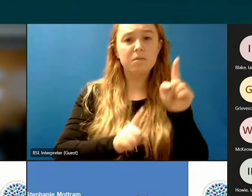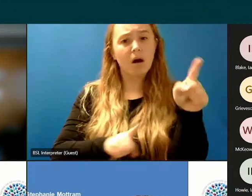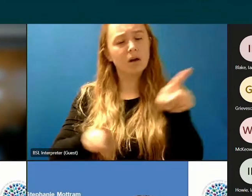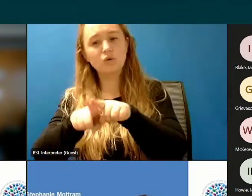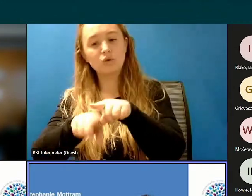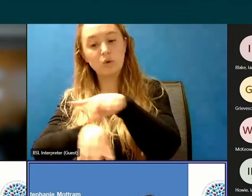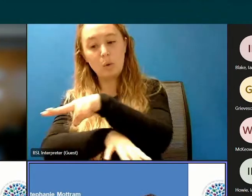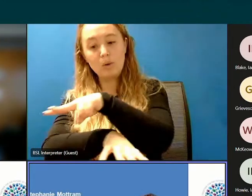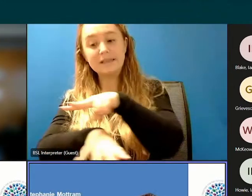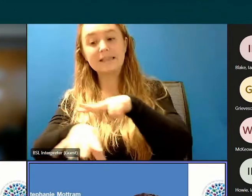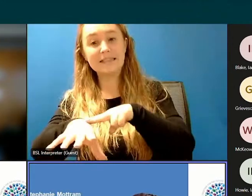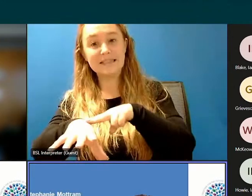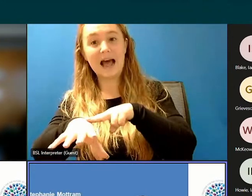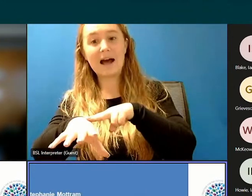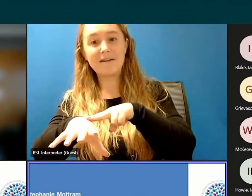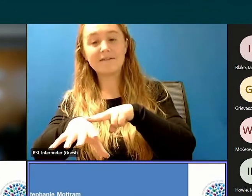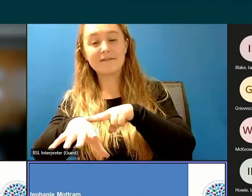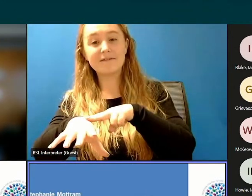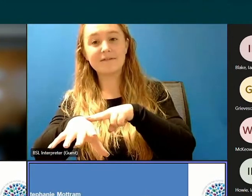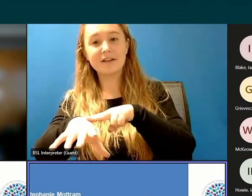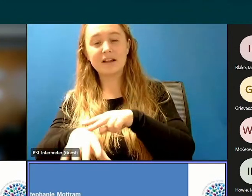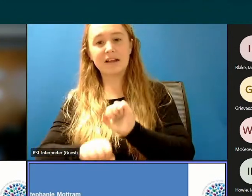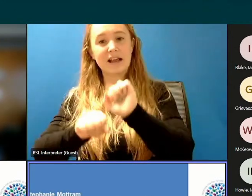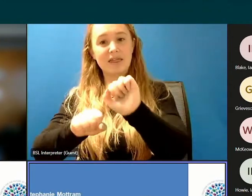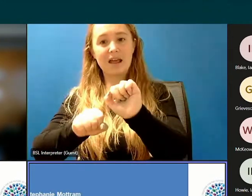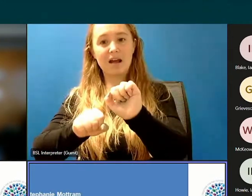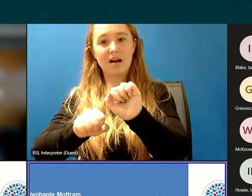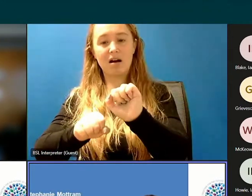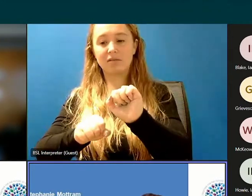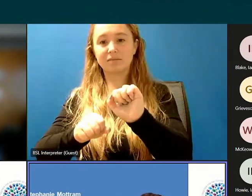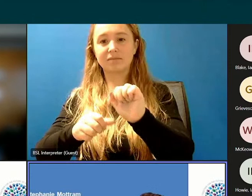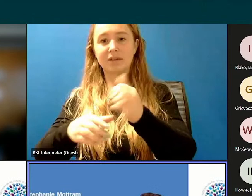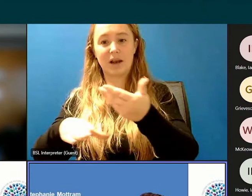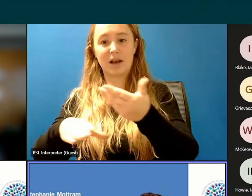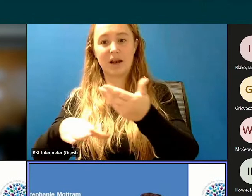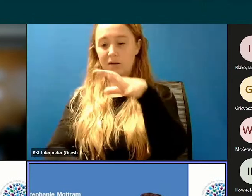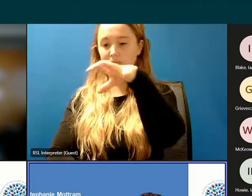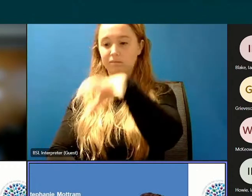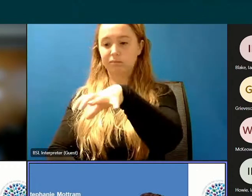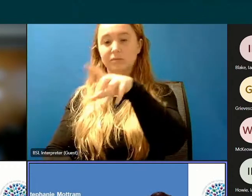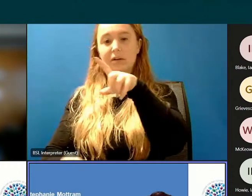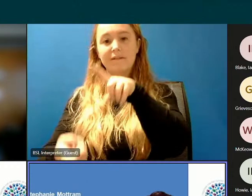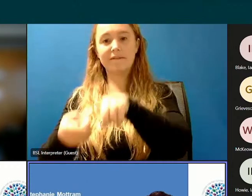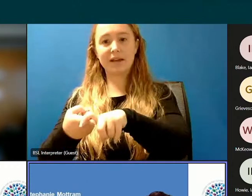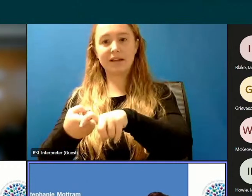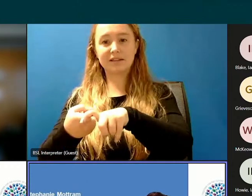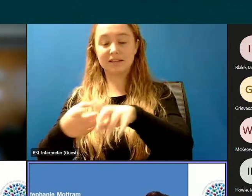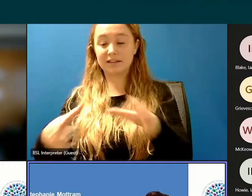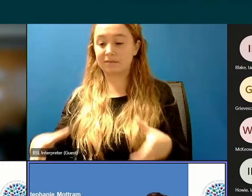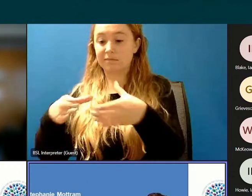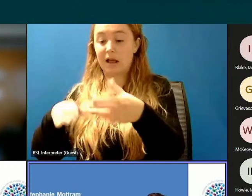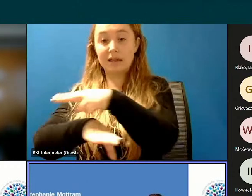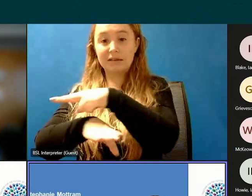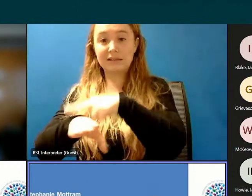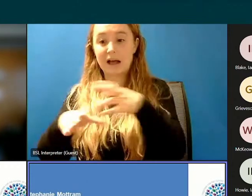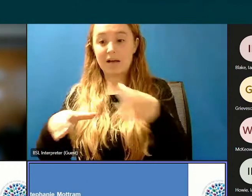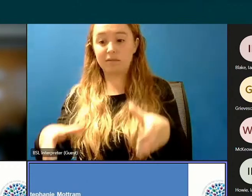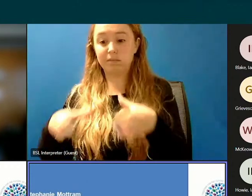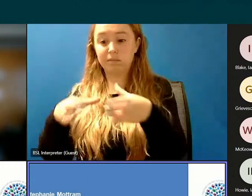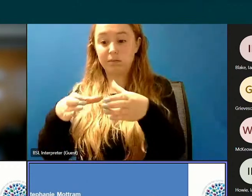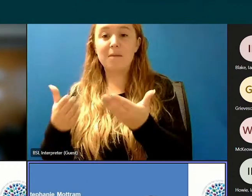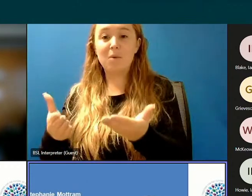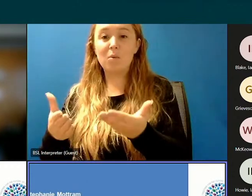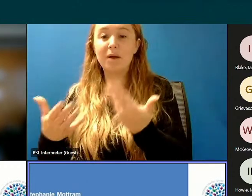whose substantive posts is within these cottage hospitals, because we've got to remember there is a cohort of staff at this point in time who are